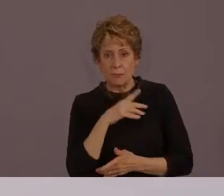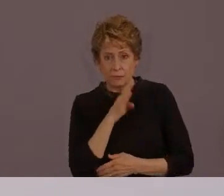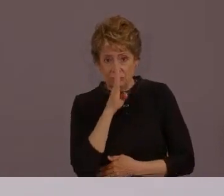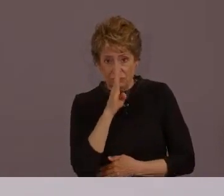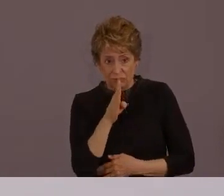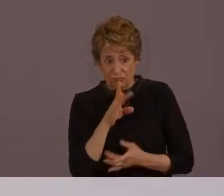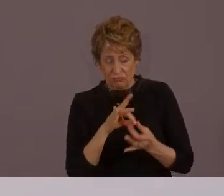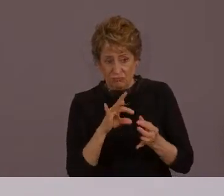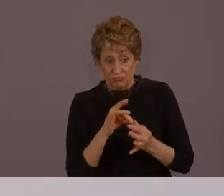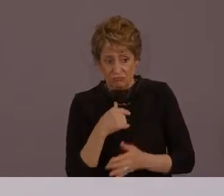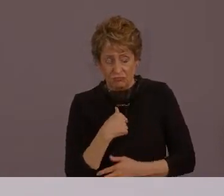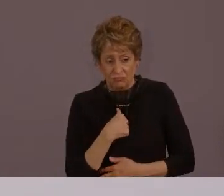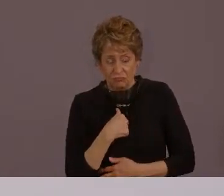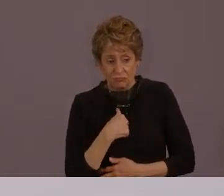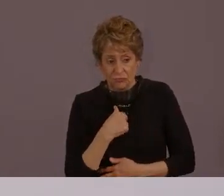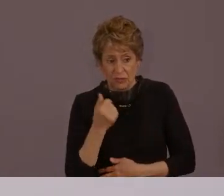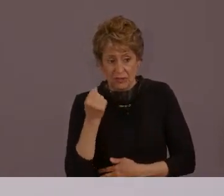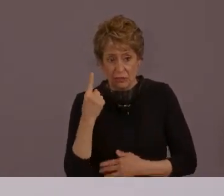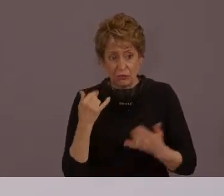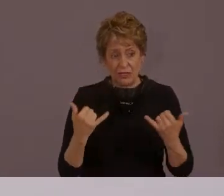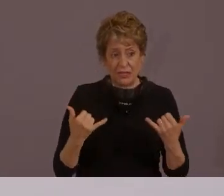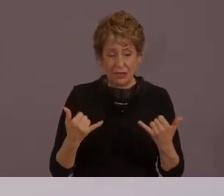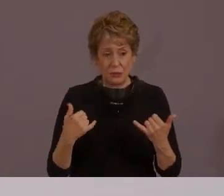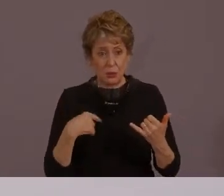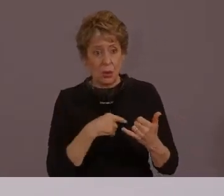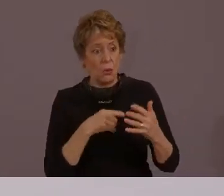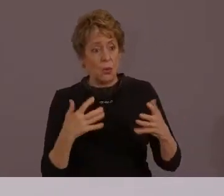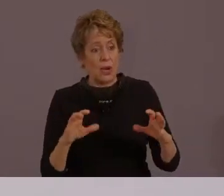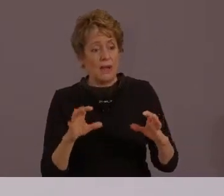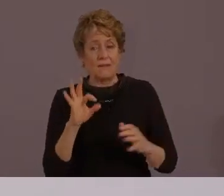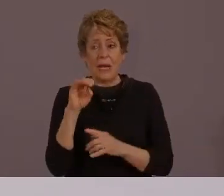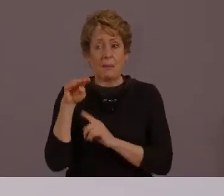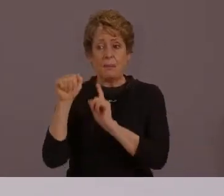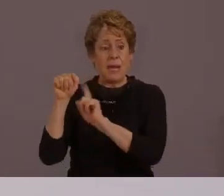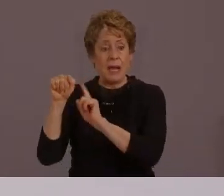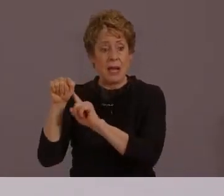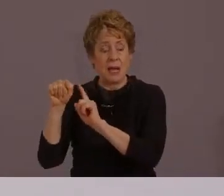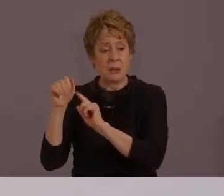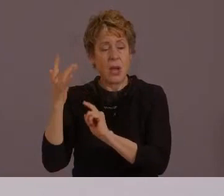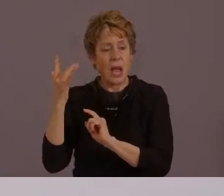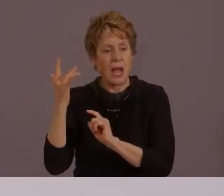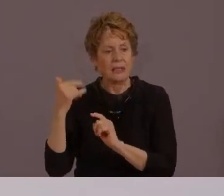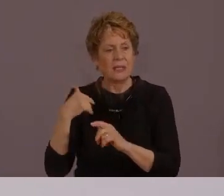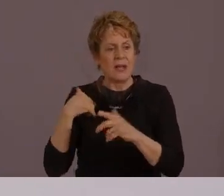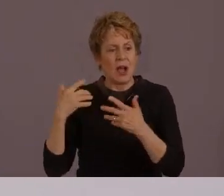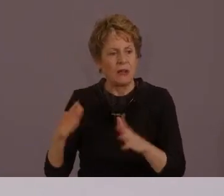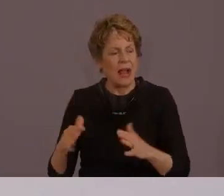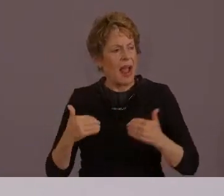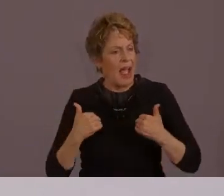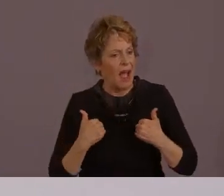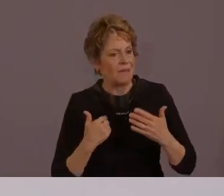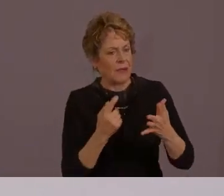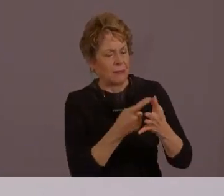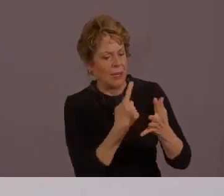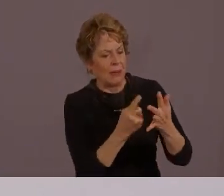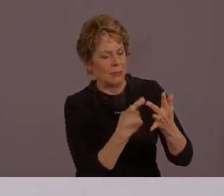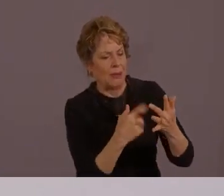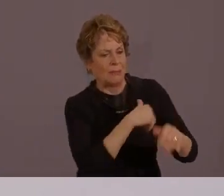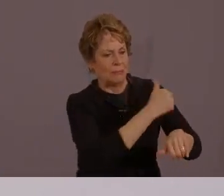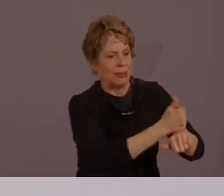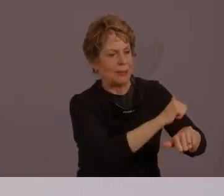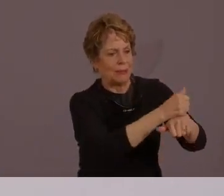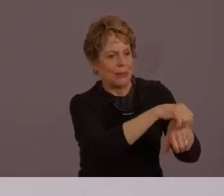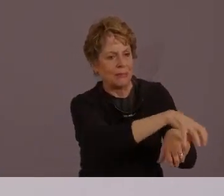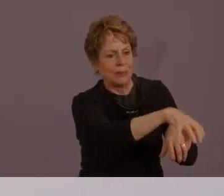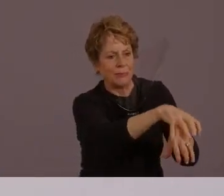ton of unfilled capacity. We have a lot of existing sites that already have the infrastructure. The requirements